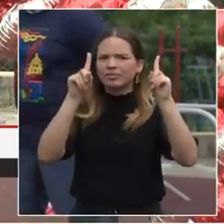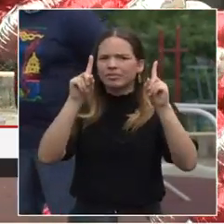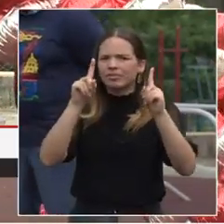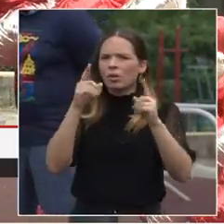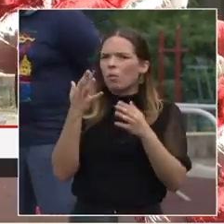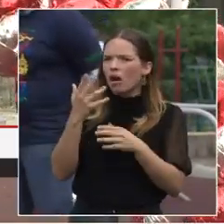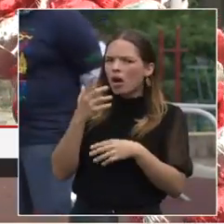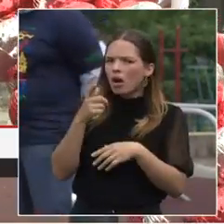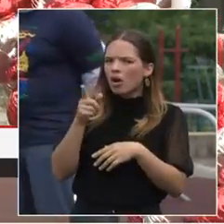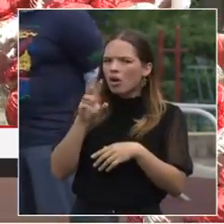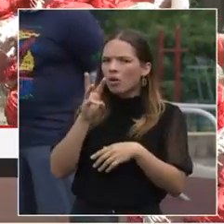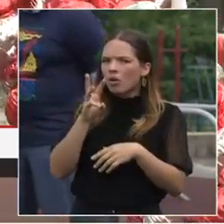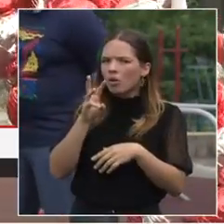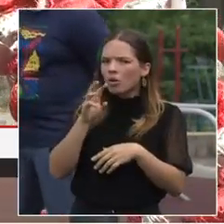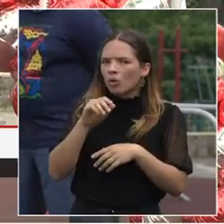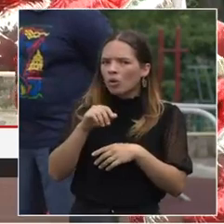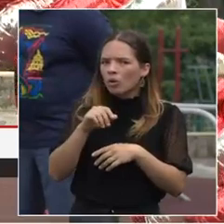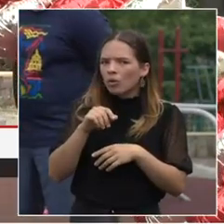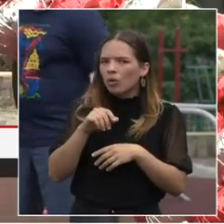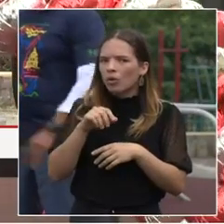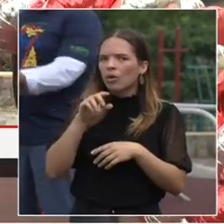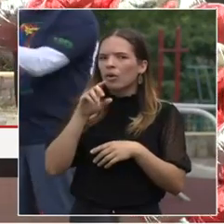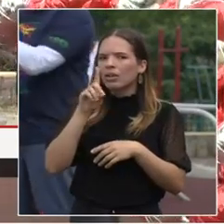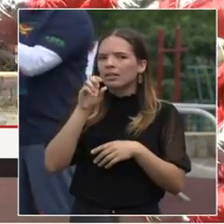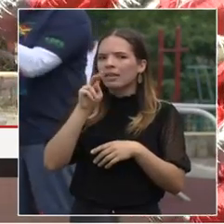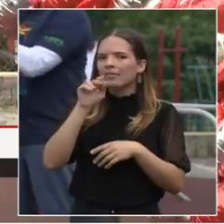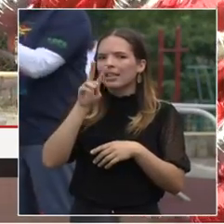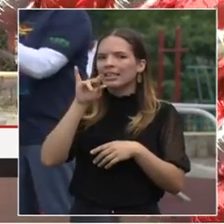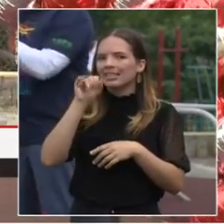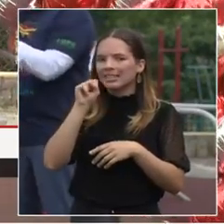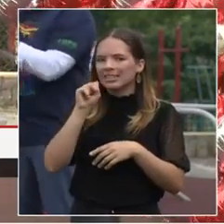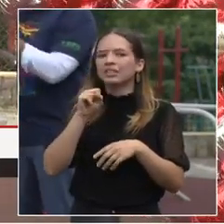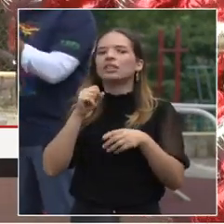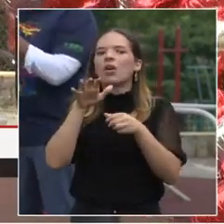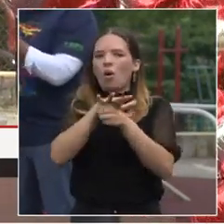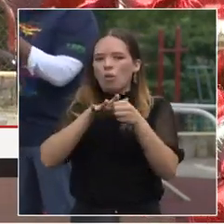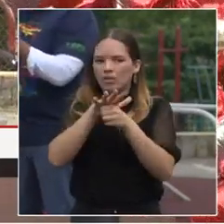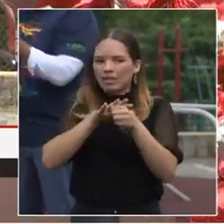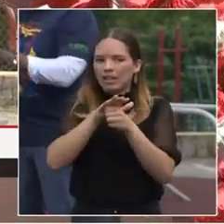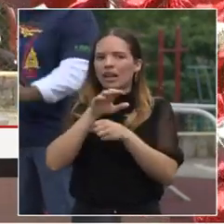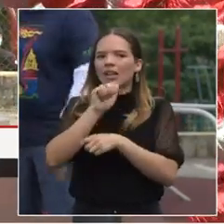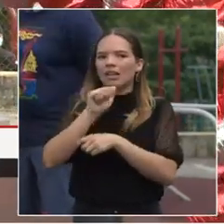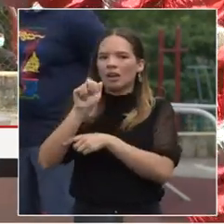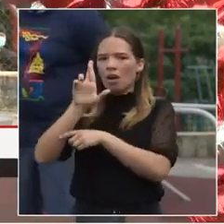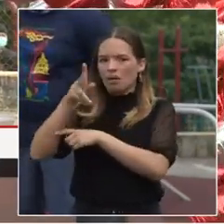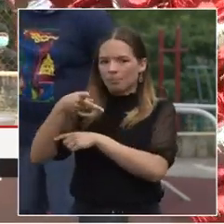Lewis Davis, also our local AARP. Let's give Lewis a big round of applause.